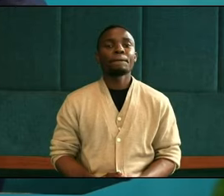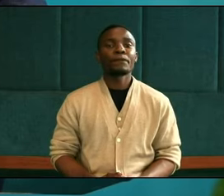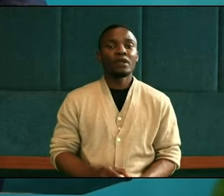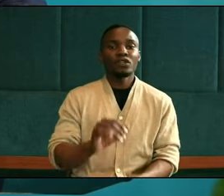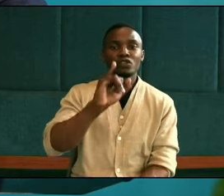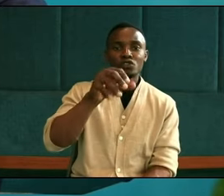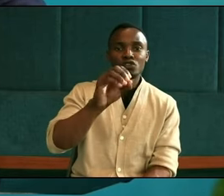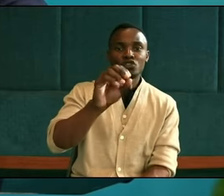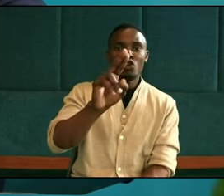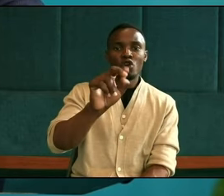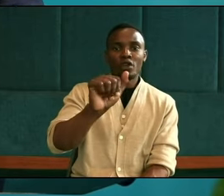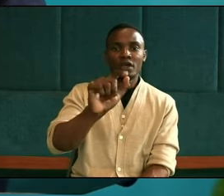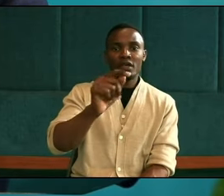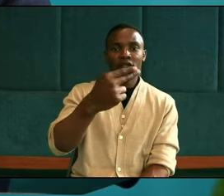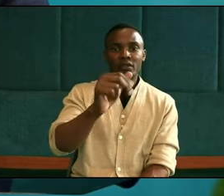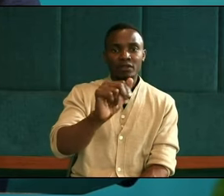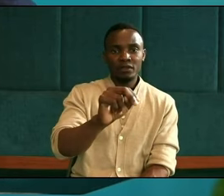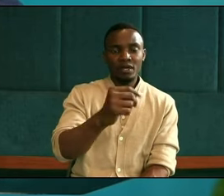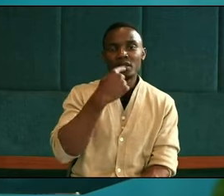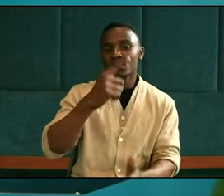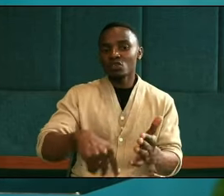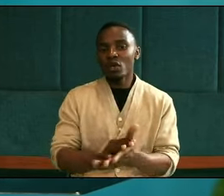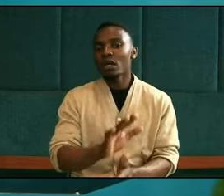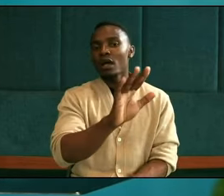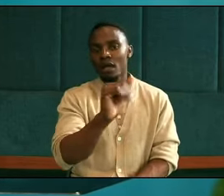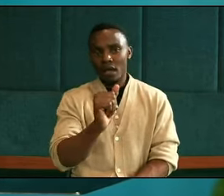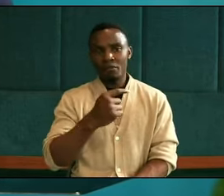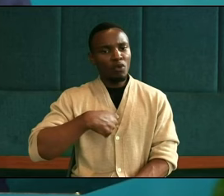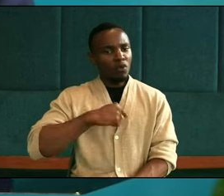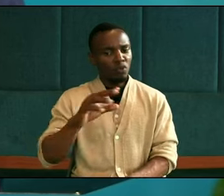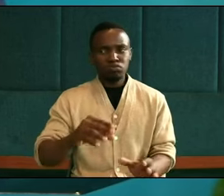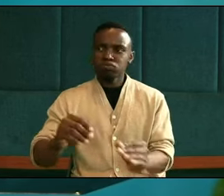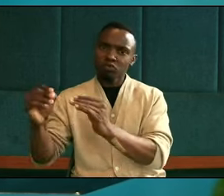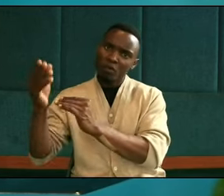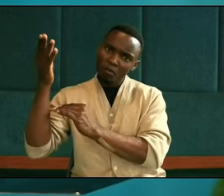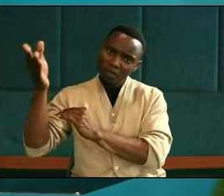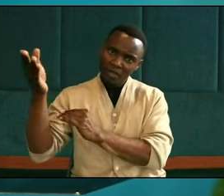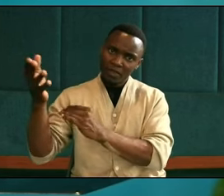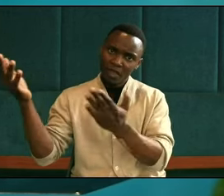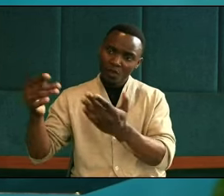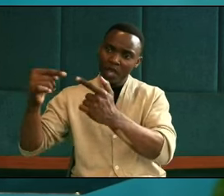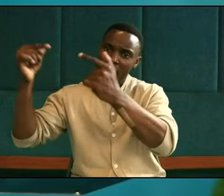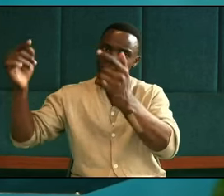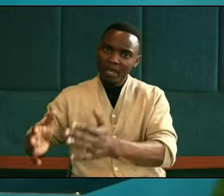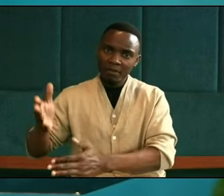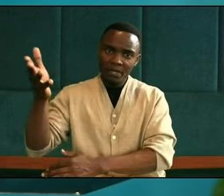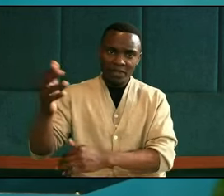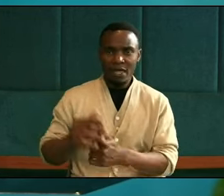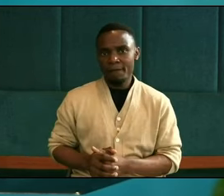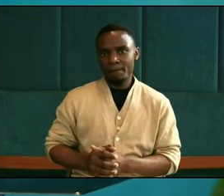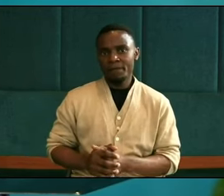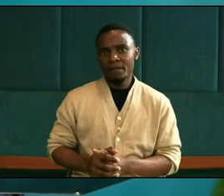Jonathan tells his armor bearer, come, let's go over to the outpost of the Philistines,